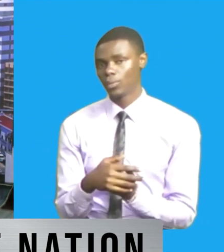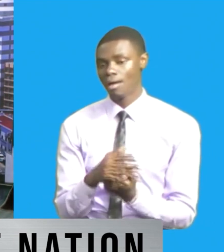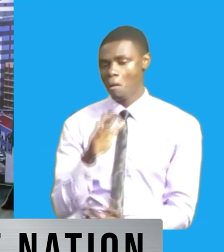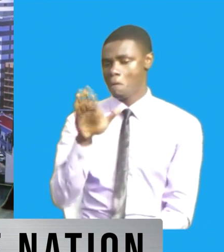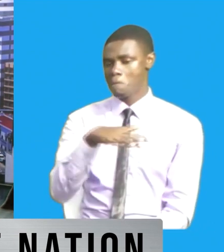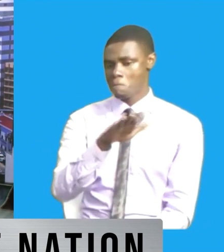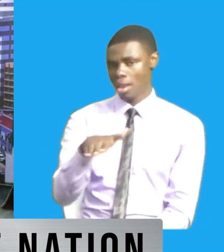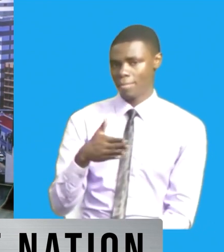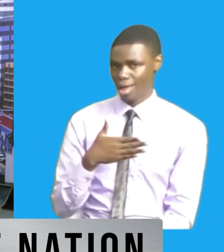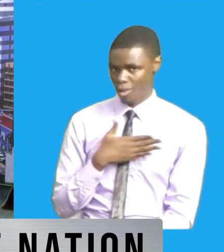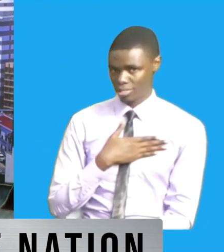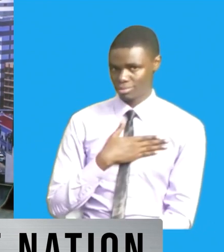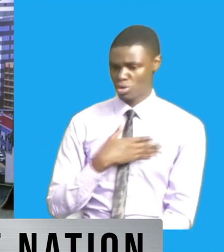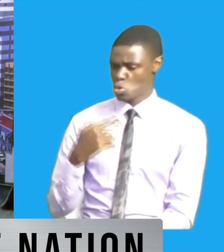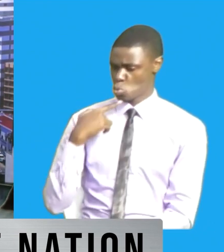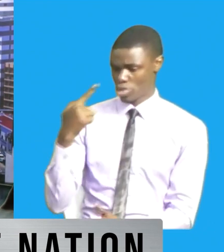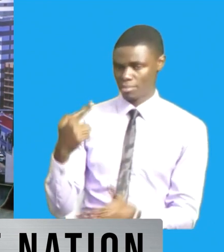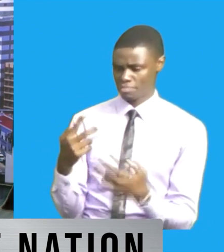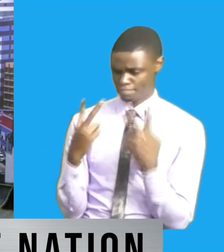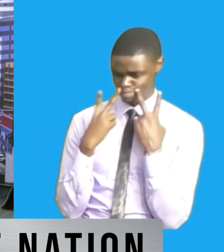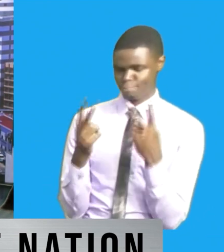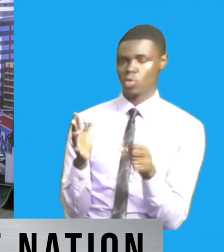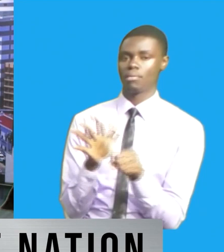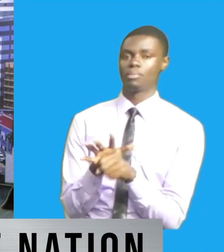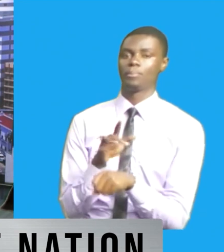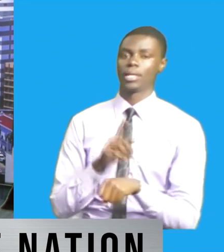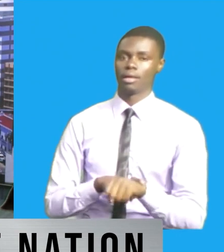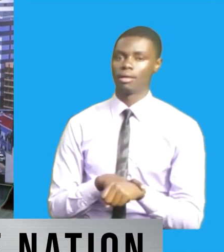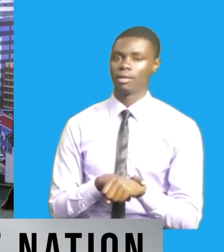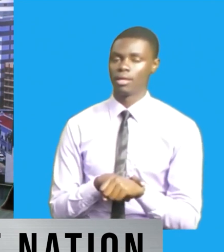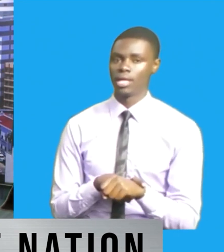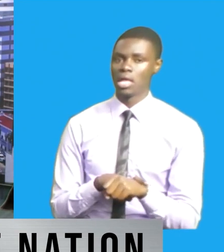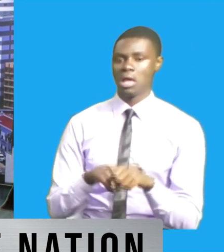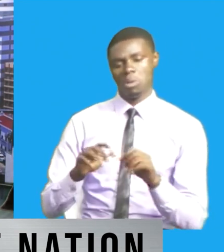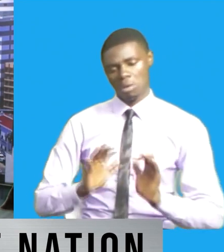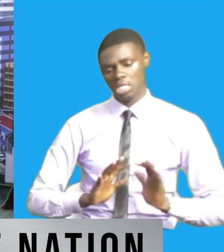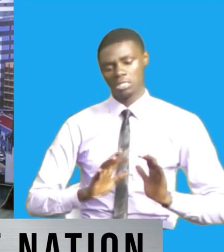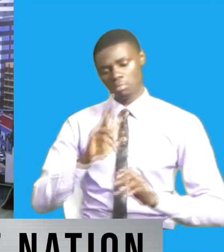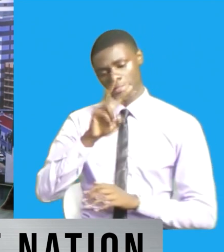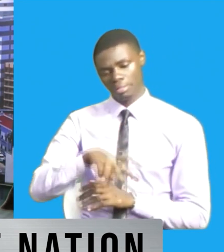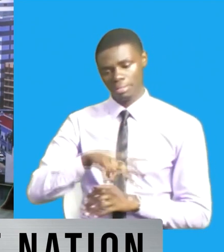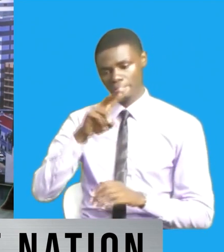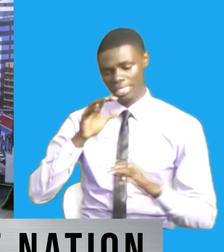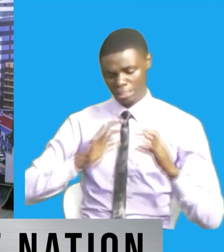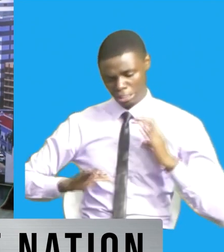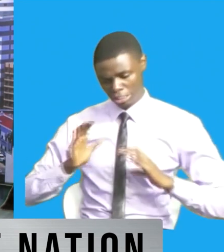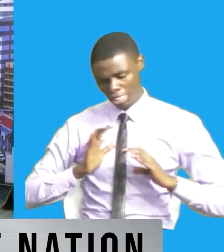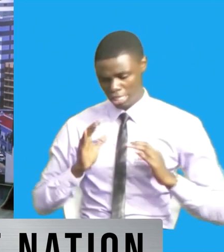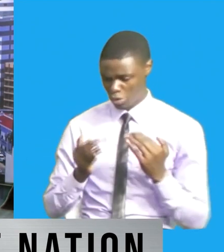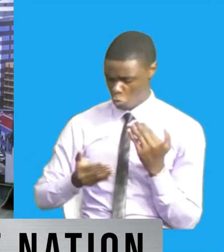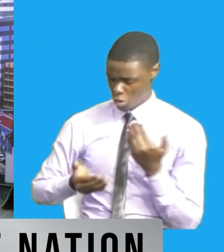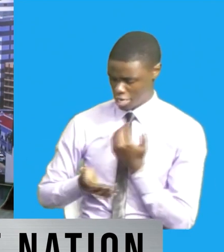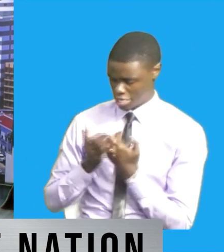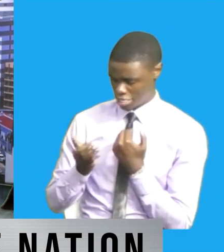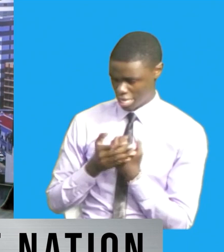Parliament yetu JONA, na ndio tunasema tumeona mara mingi wakiwachana na wananchi kando na wanaangalia mambo yao. Sio mara ya